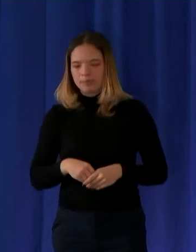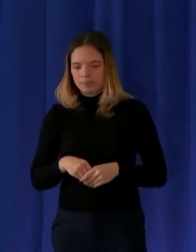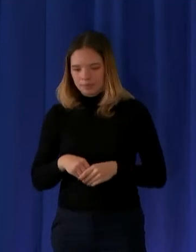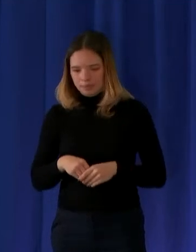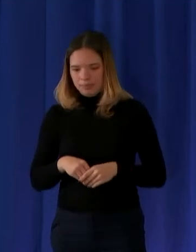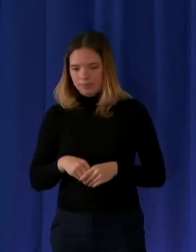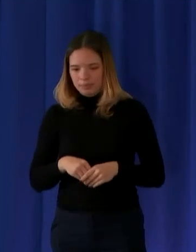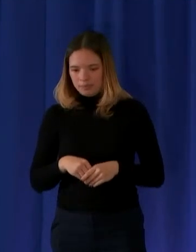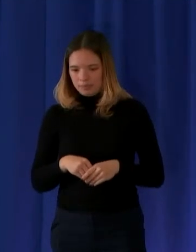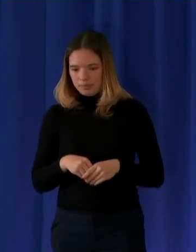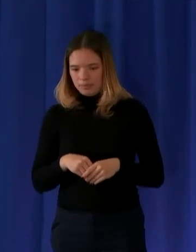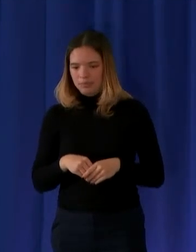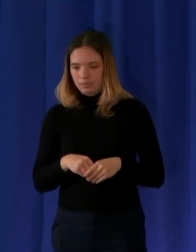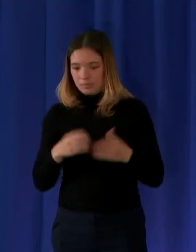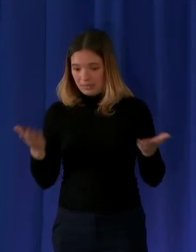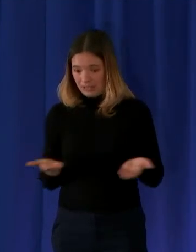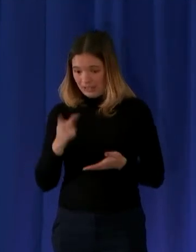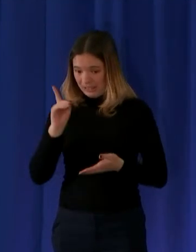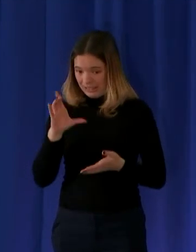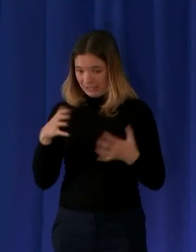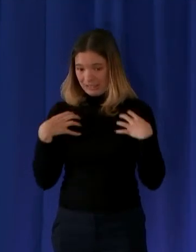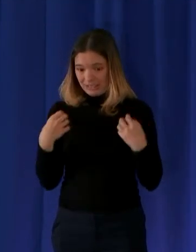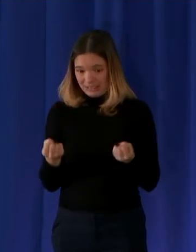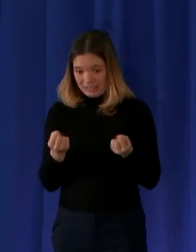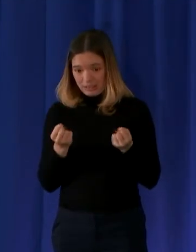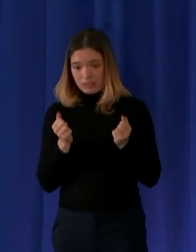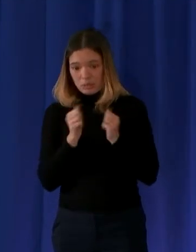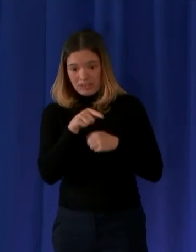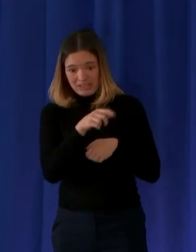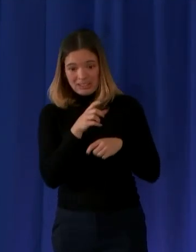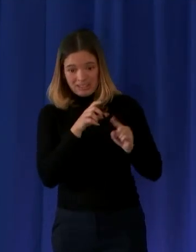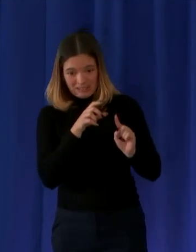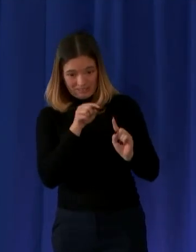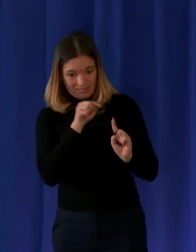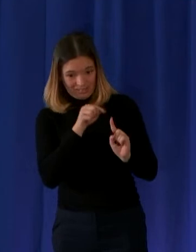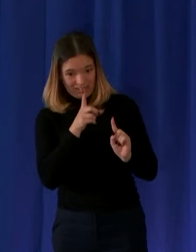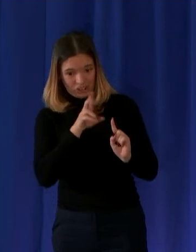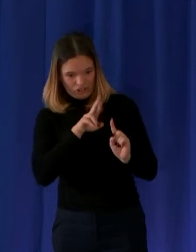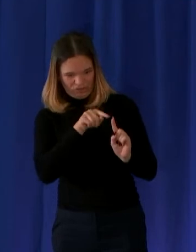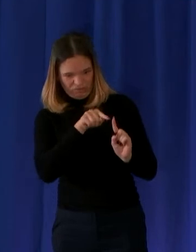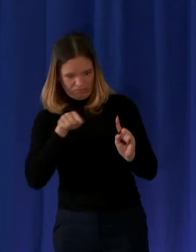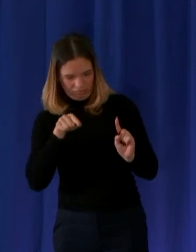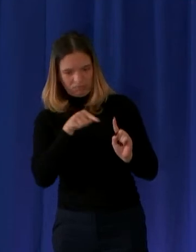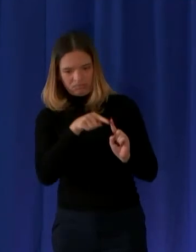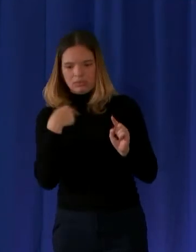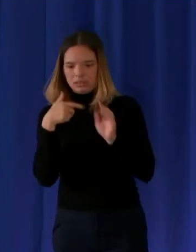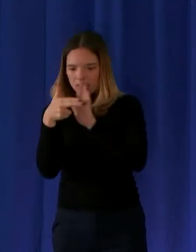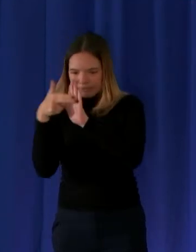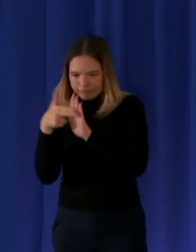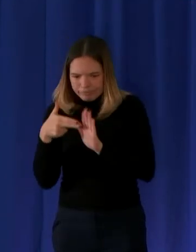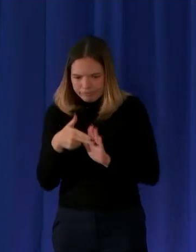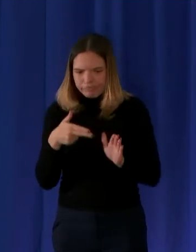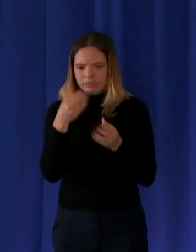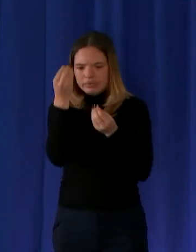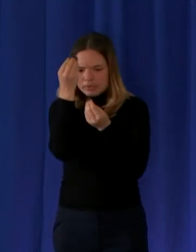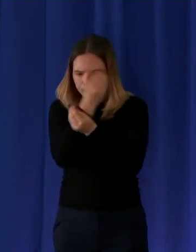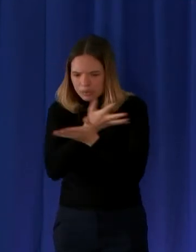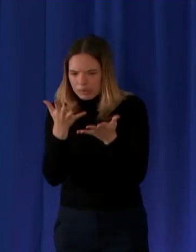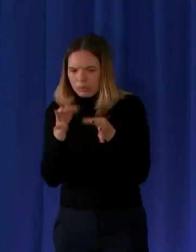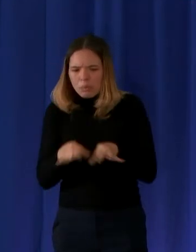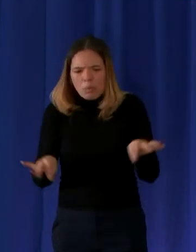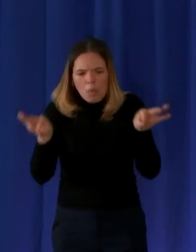We in DC Health and Dr. Nesbitt have highlighted the importance of boosters. We